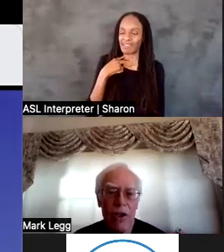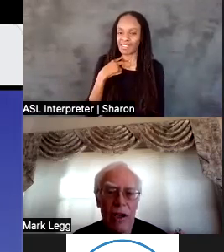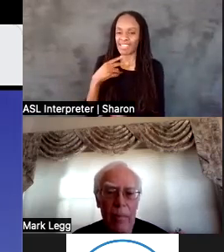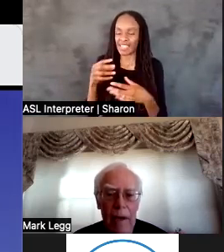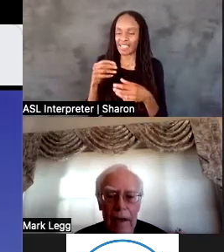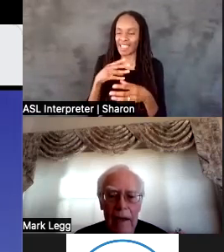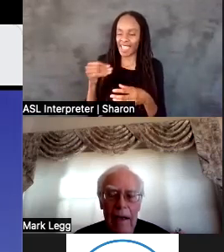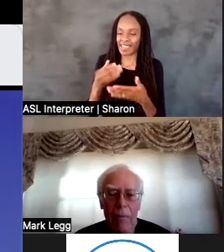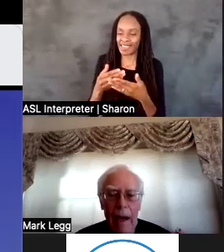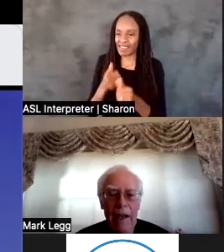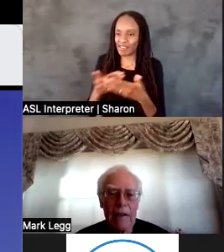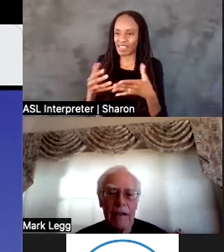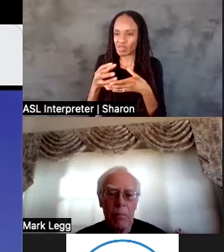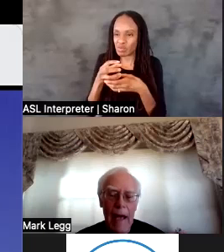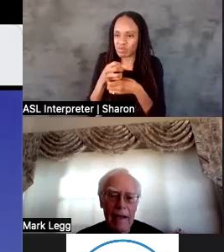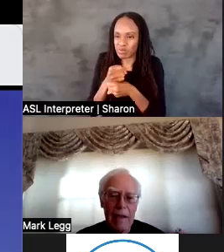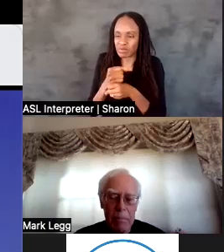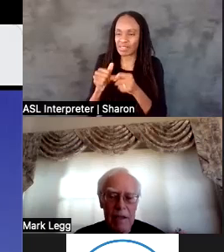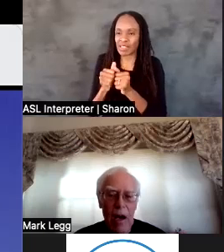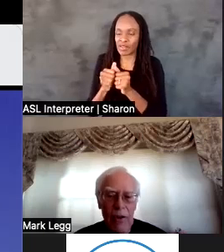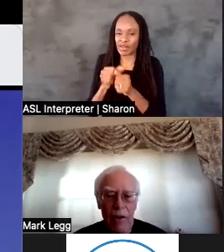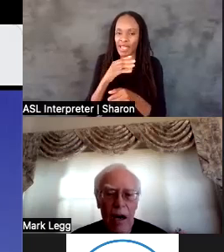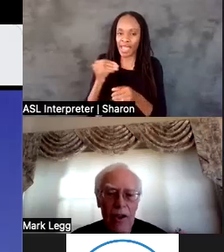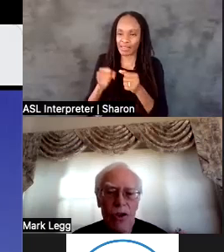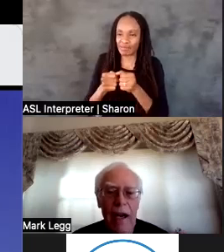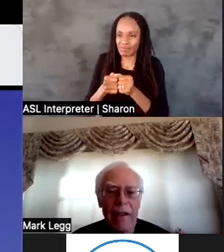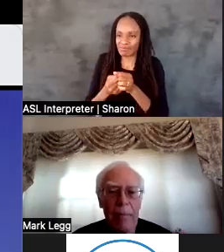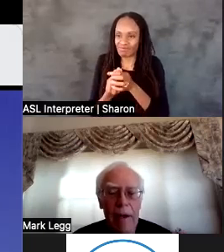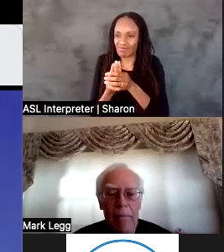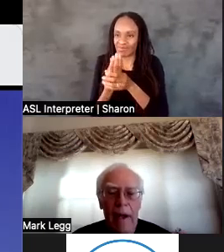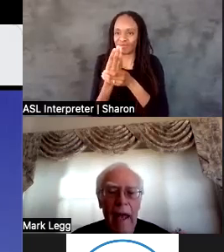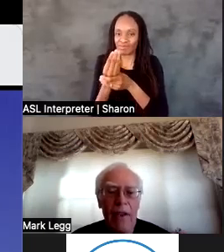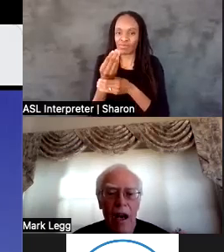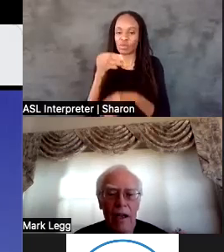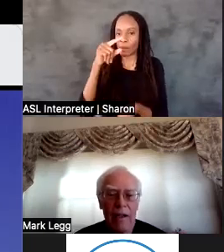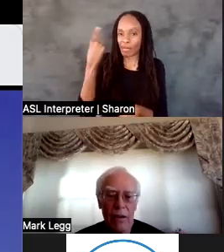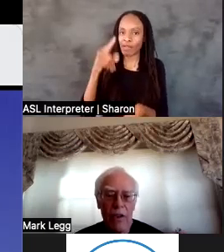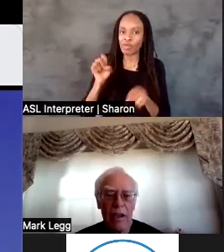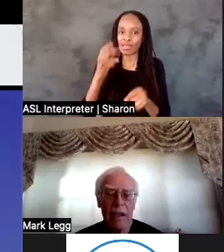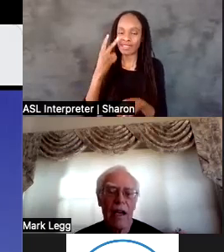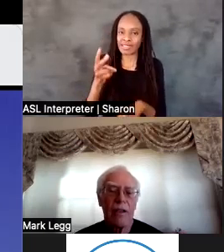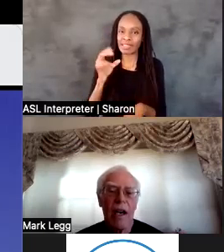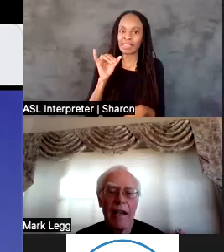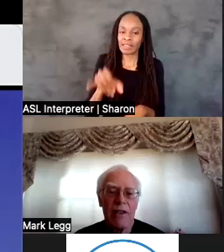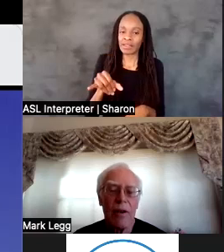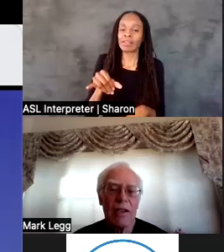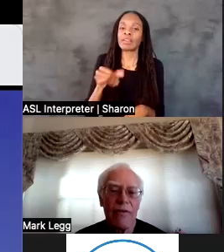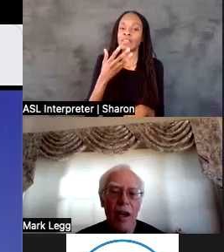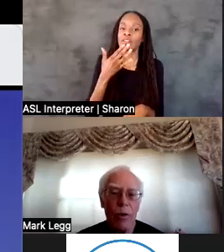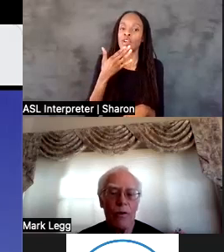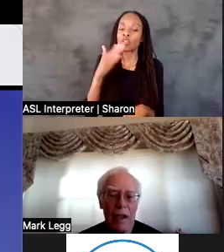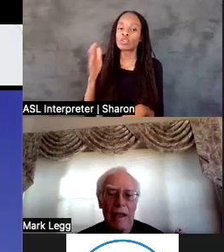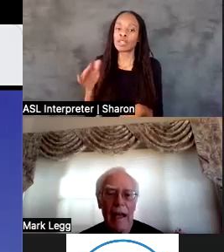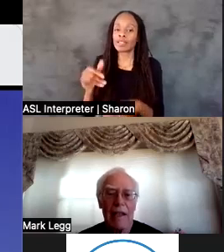and pushed up. Now the black beach balls are the striped slip, and the dark, the colored side is the direction